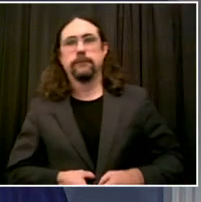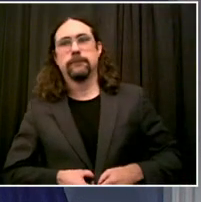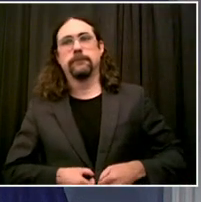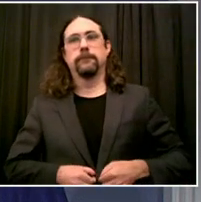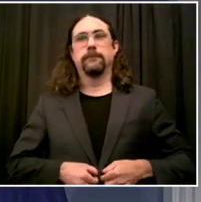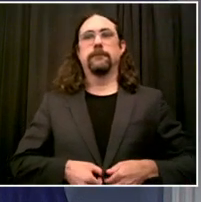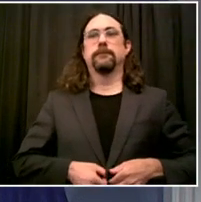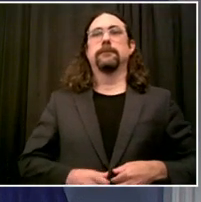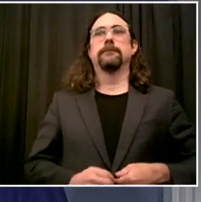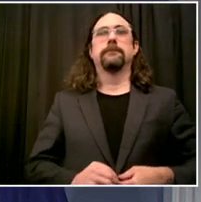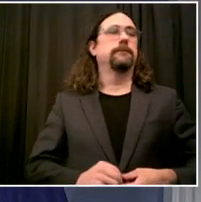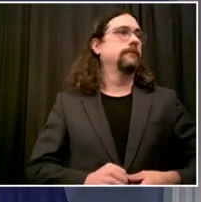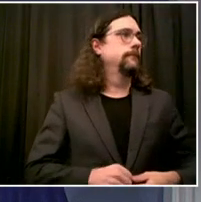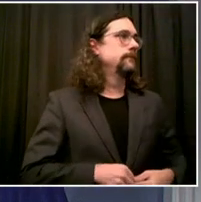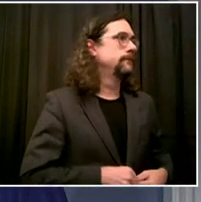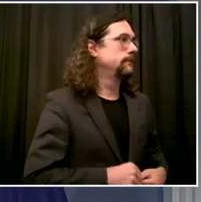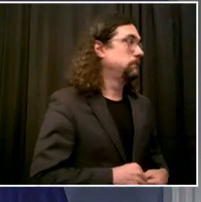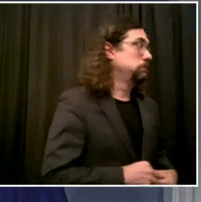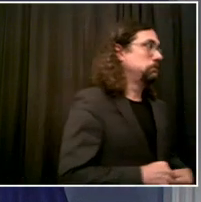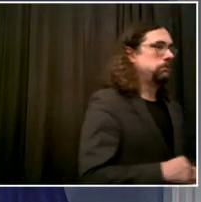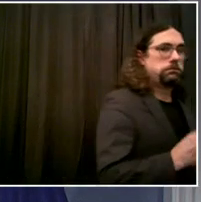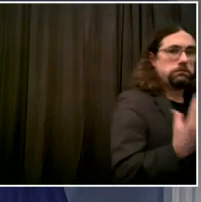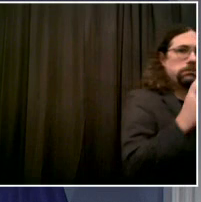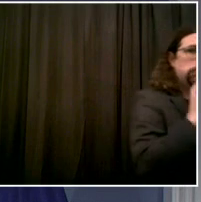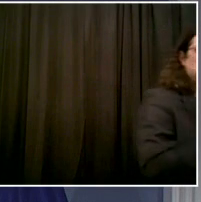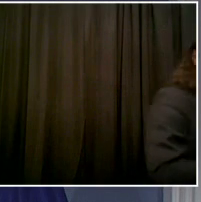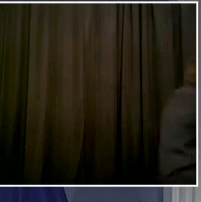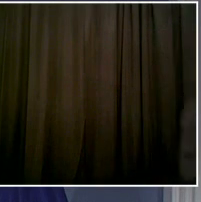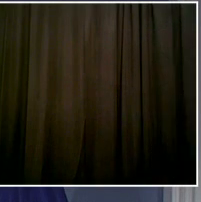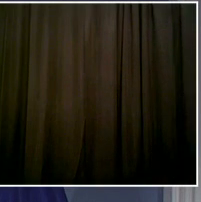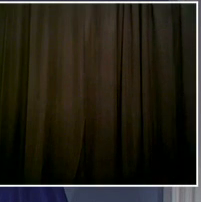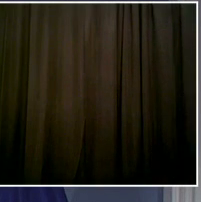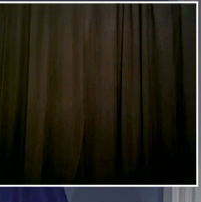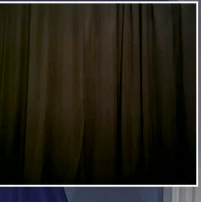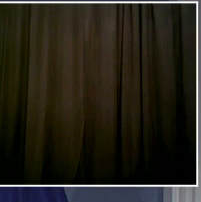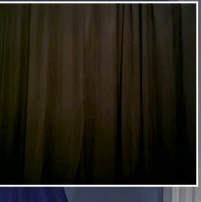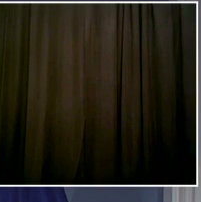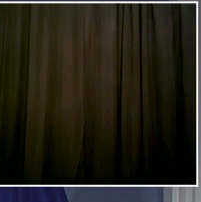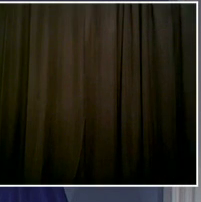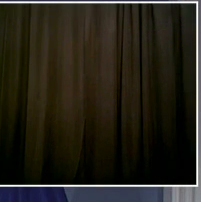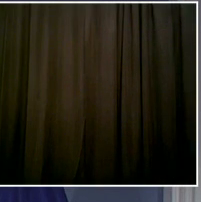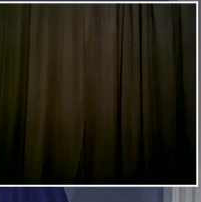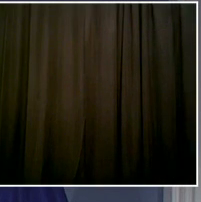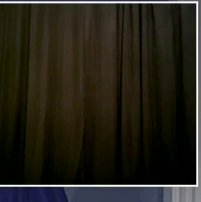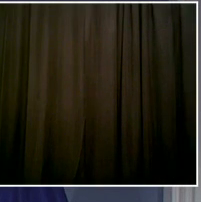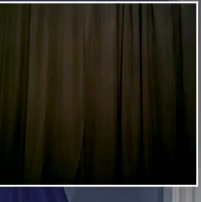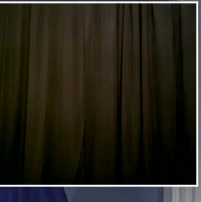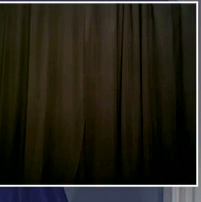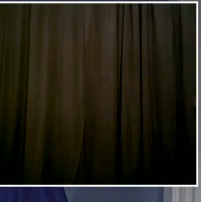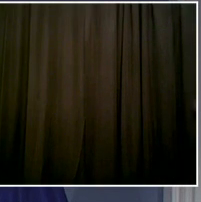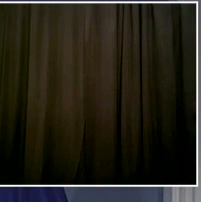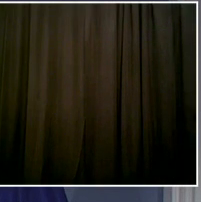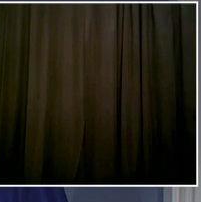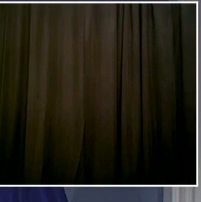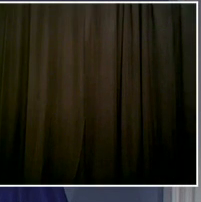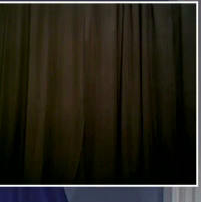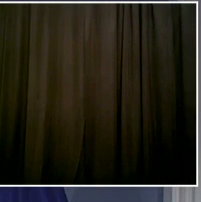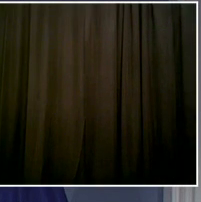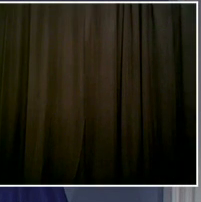like a pity, but I got to have me some of that New York City.